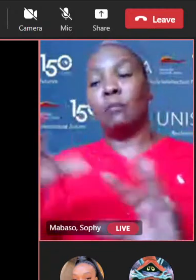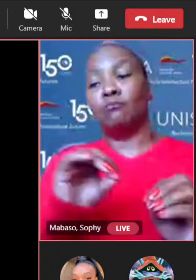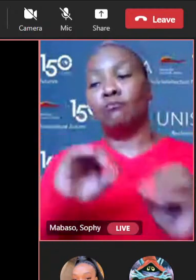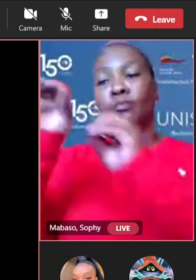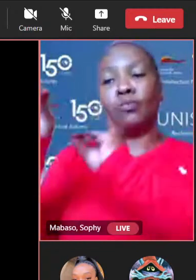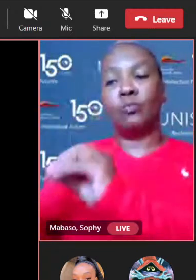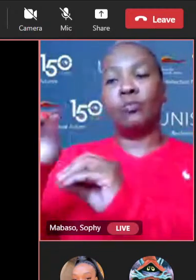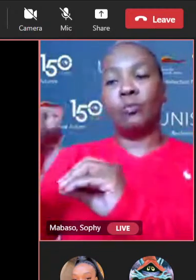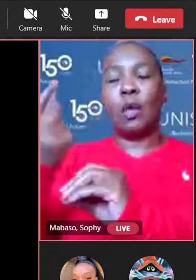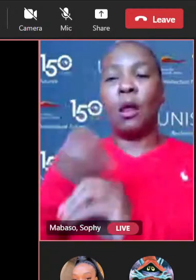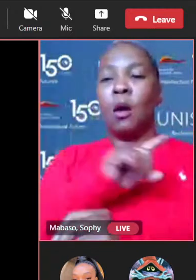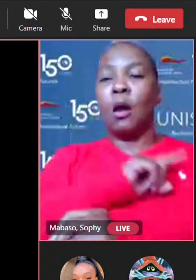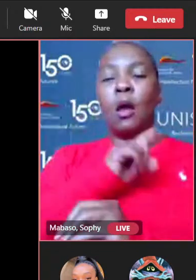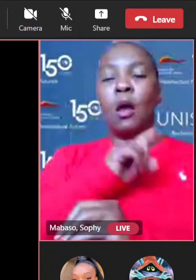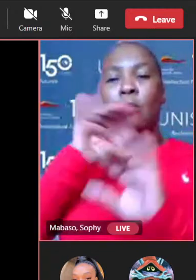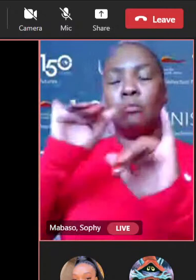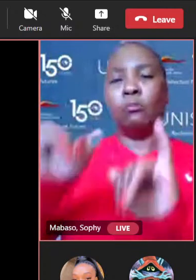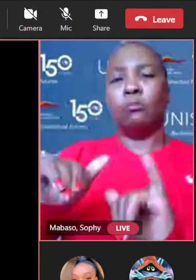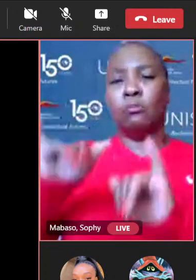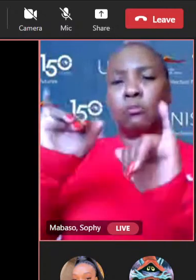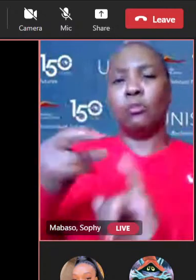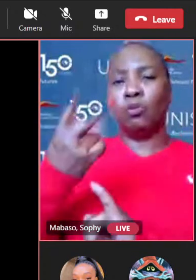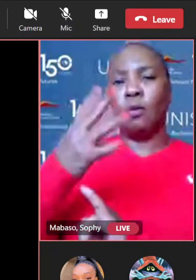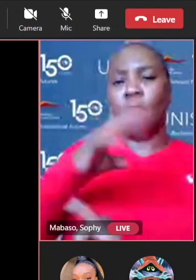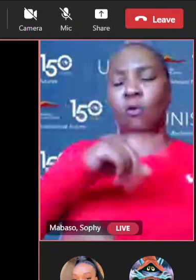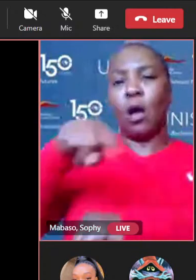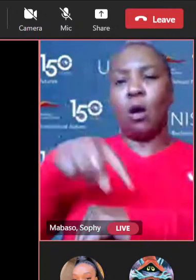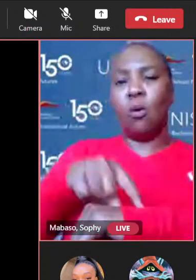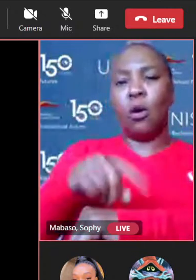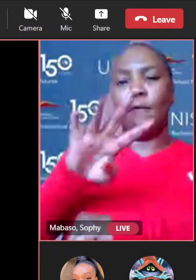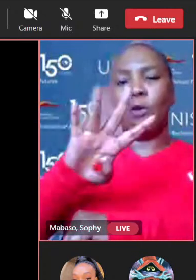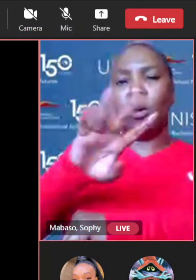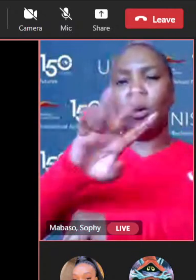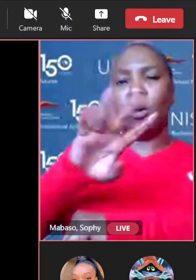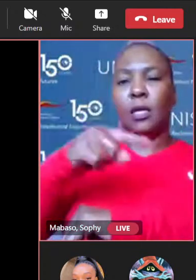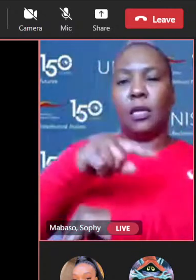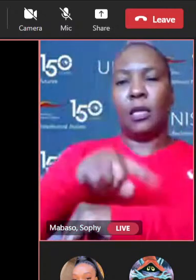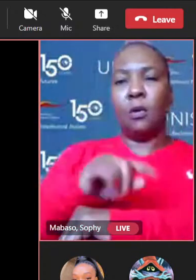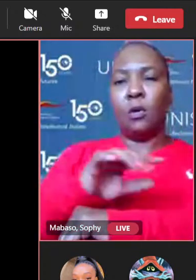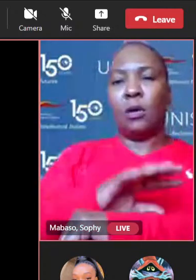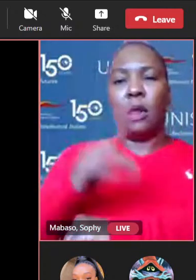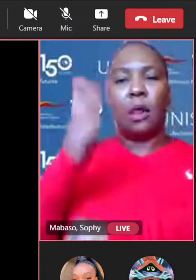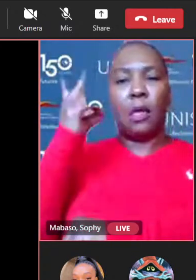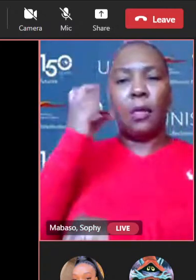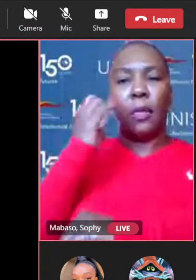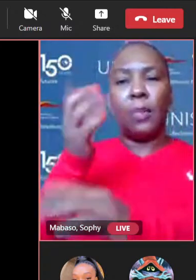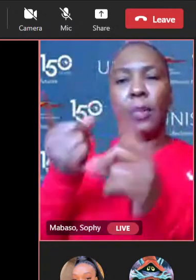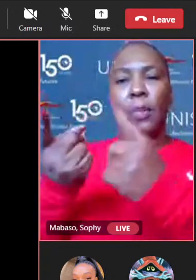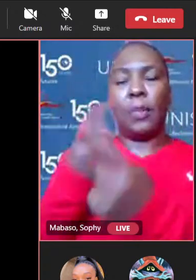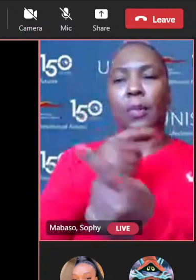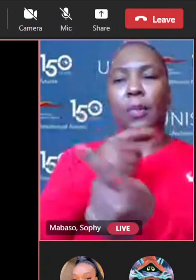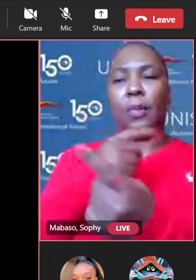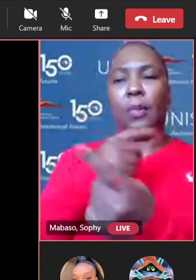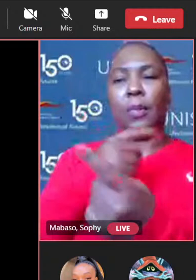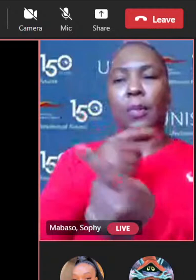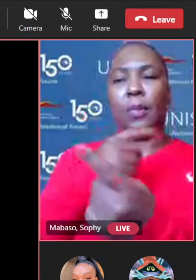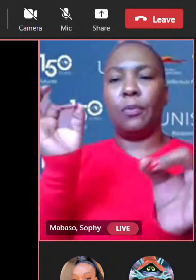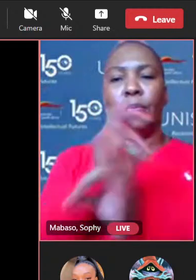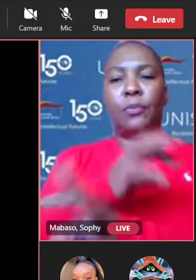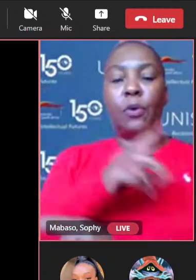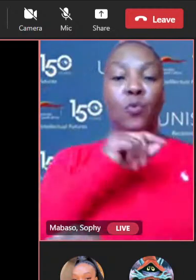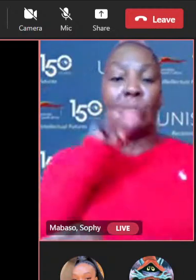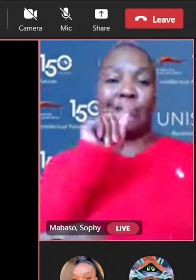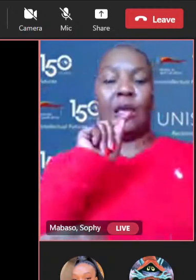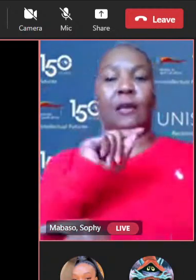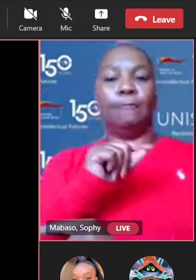for 24 hours or 48 hours, no one has gotten back to me. You use that case number to